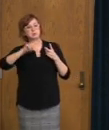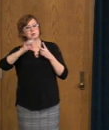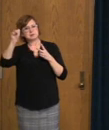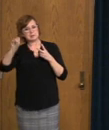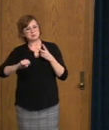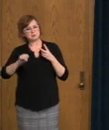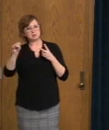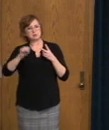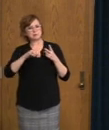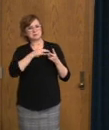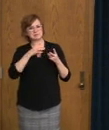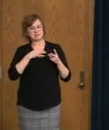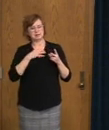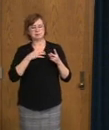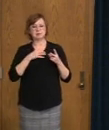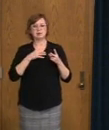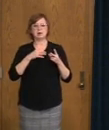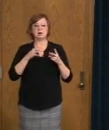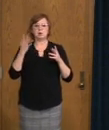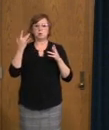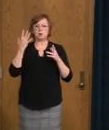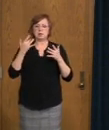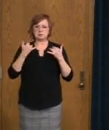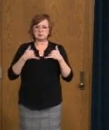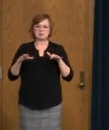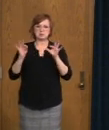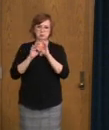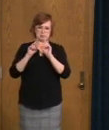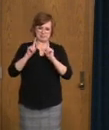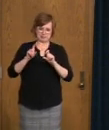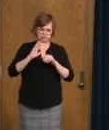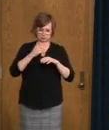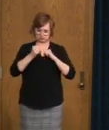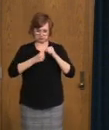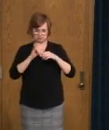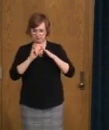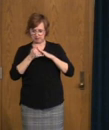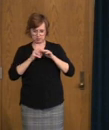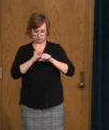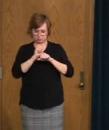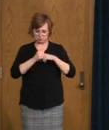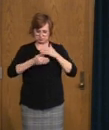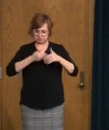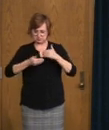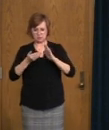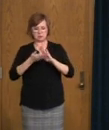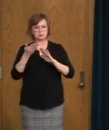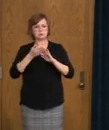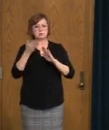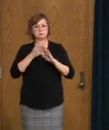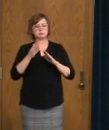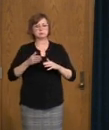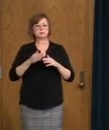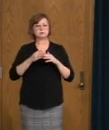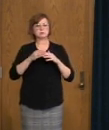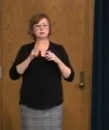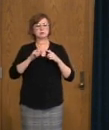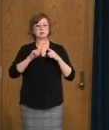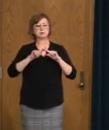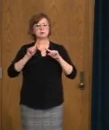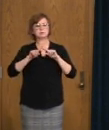test our processes for replicating to different teams of staff that will be providing the vaccination in